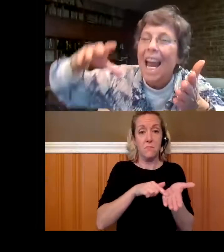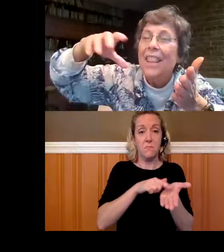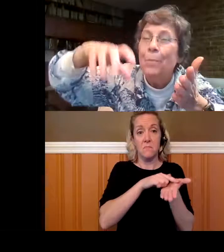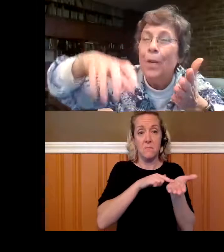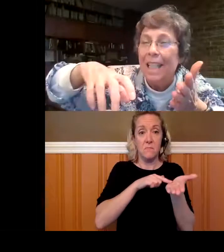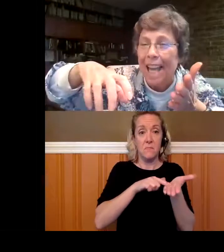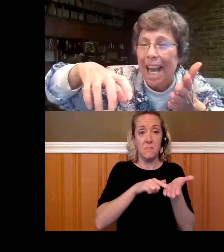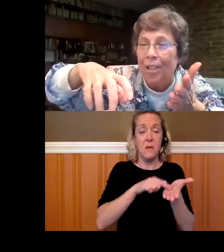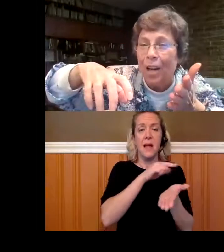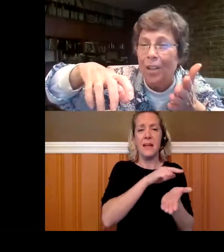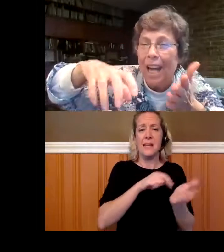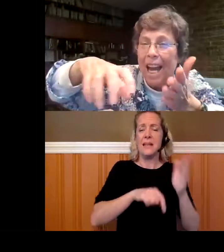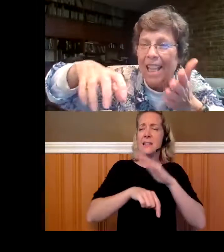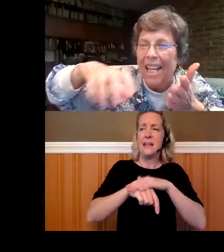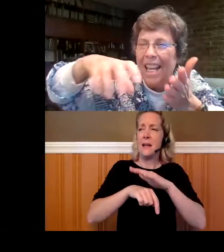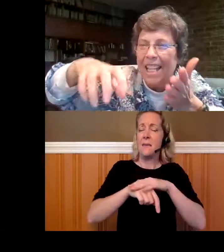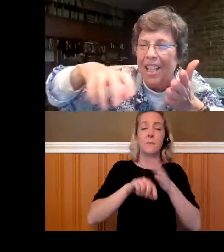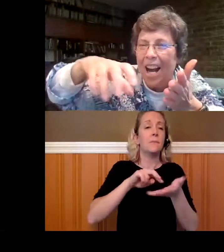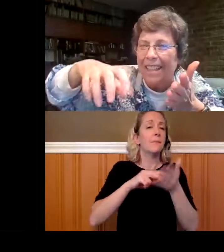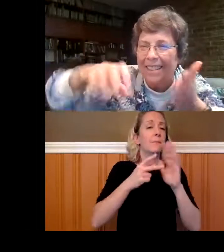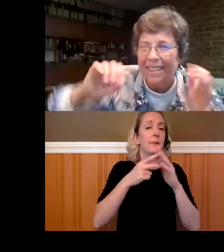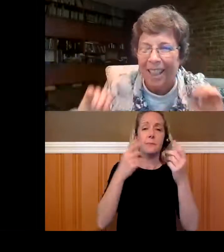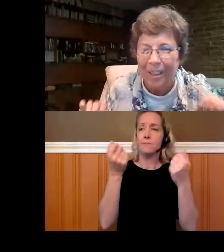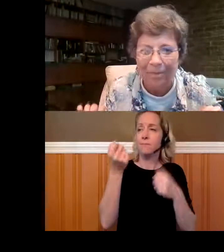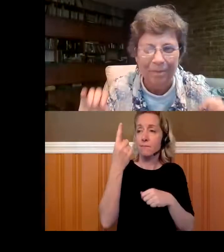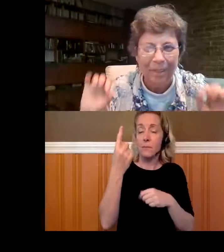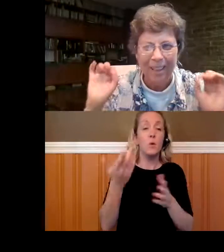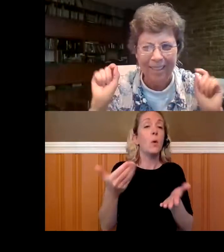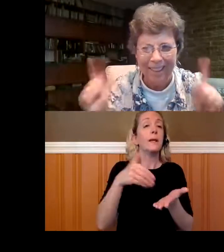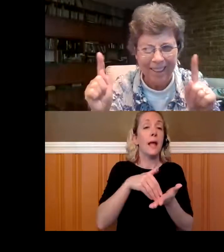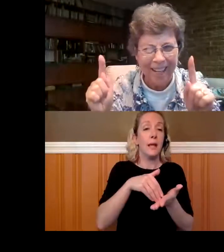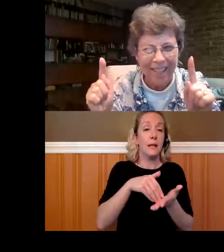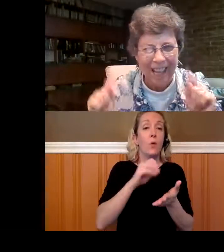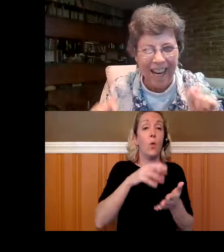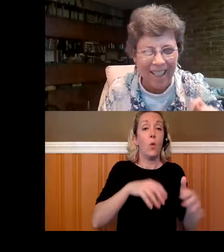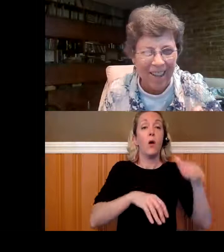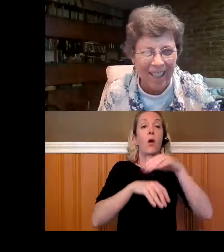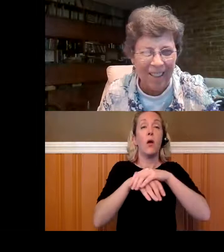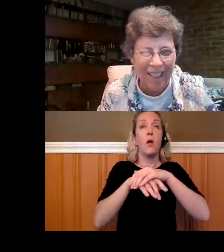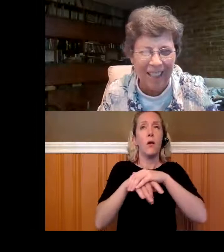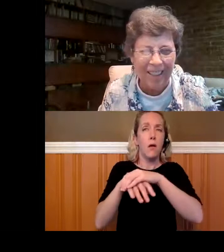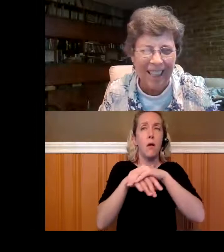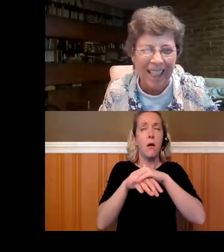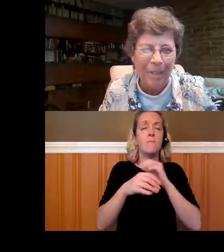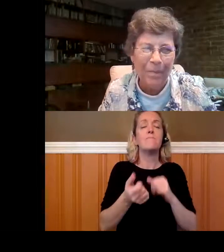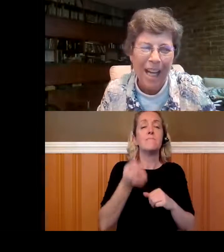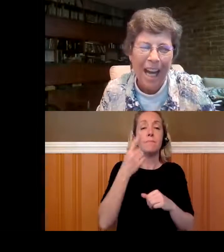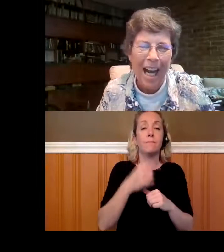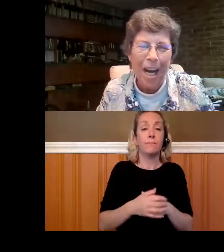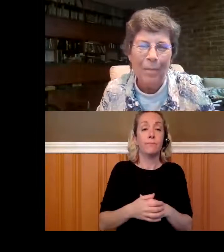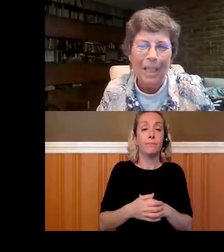her hand, and then he got it. So good on you guys noticing all these little things. Did the